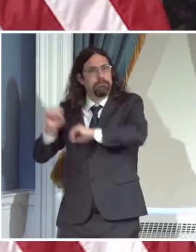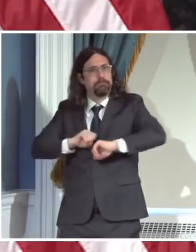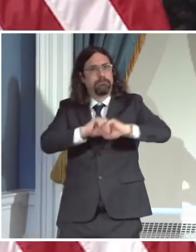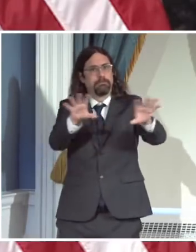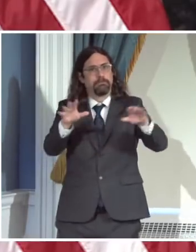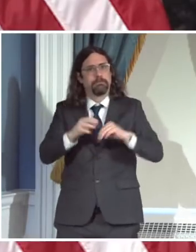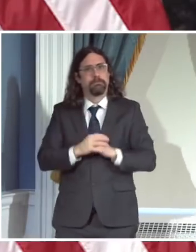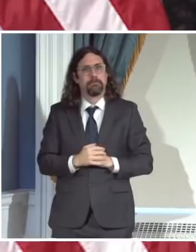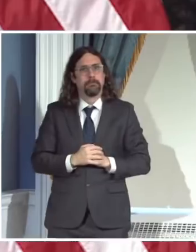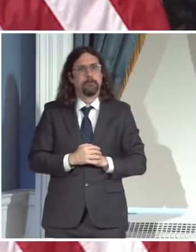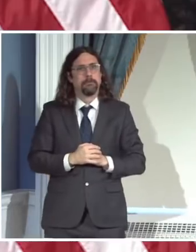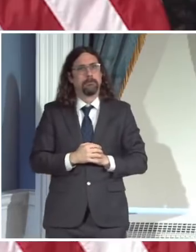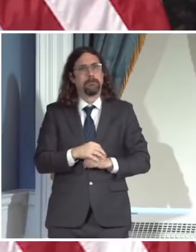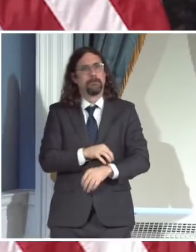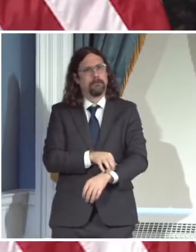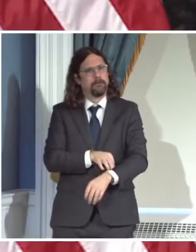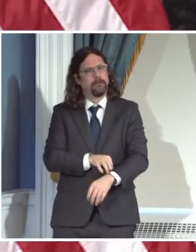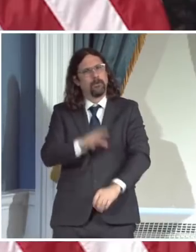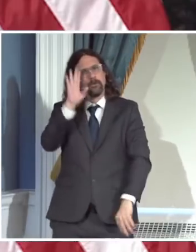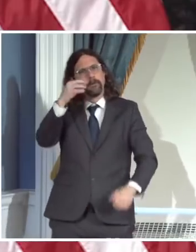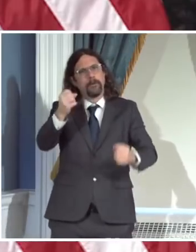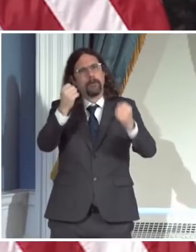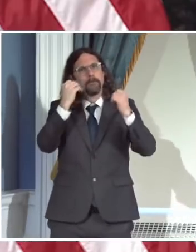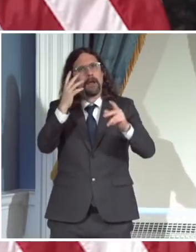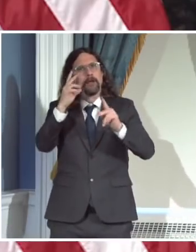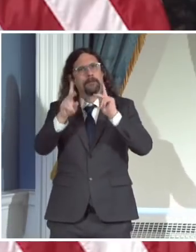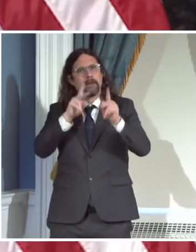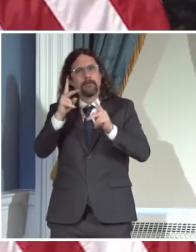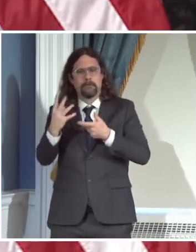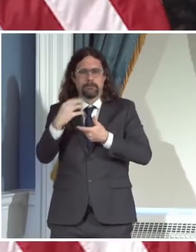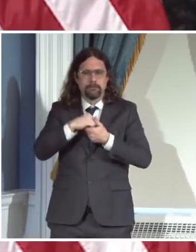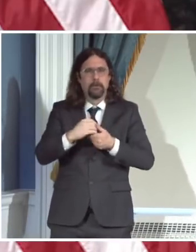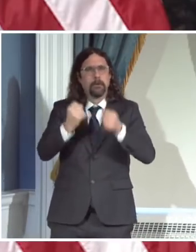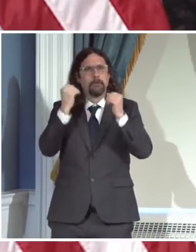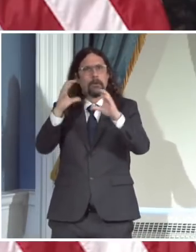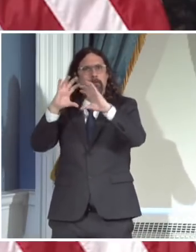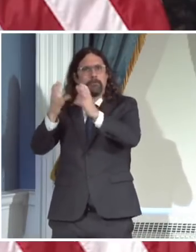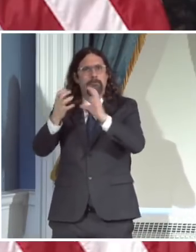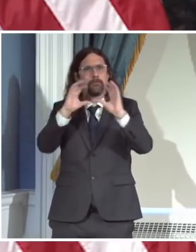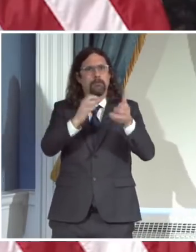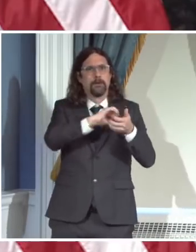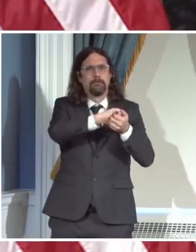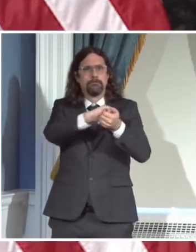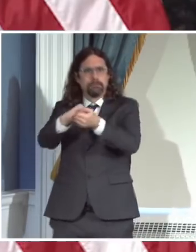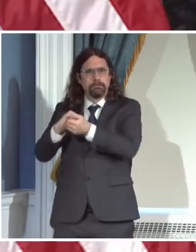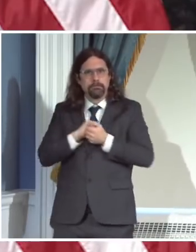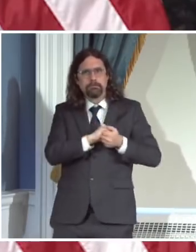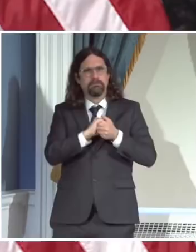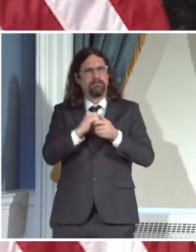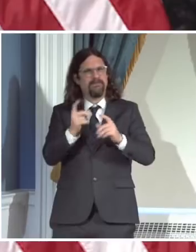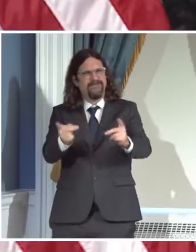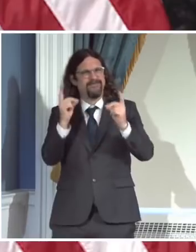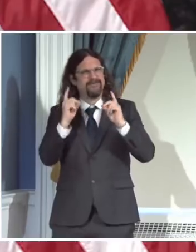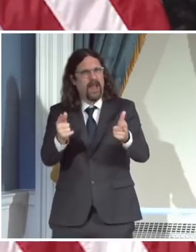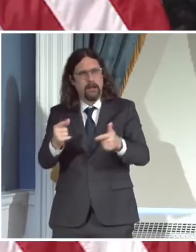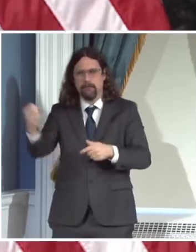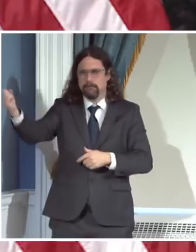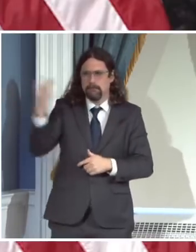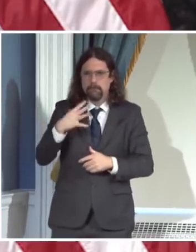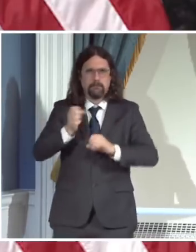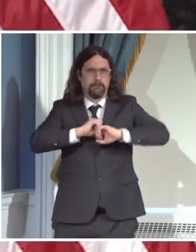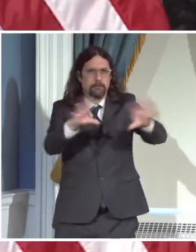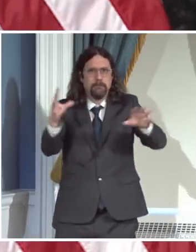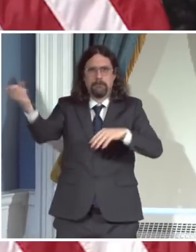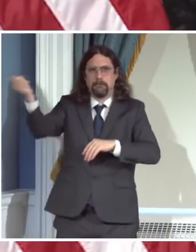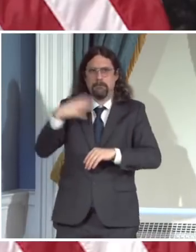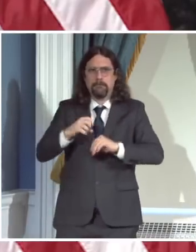colleagues who came together to create this rapid deployment plan of bringing in supplies and getting them out. I want to give you, again, profound